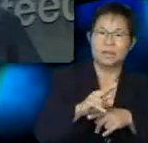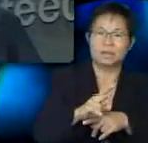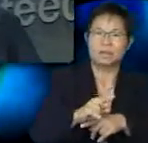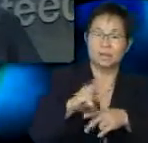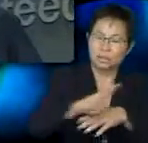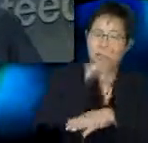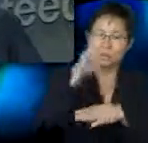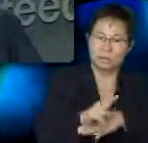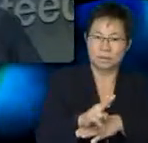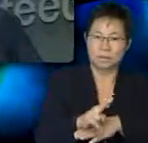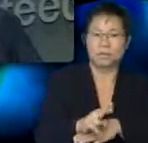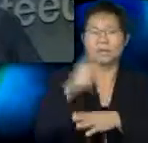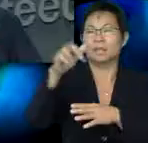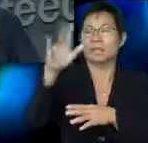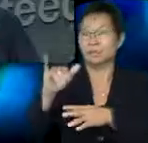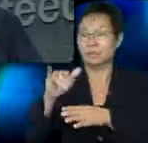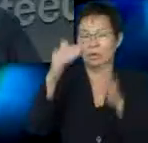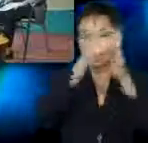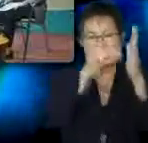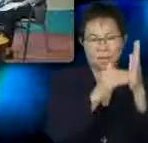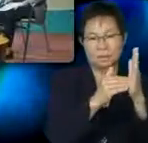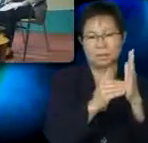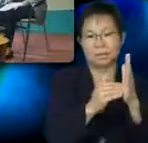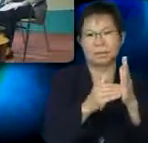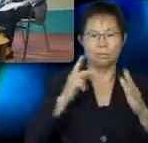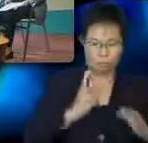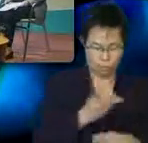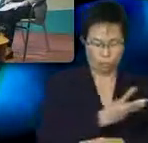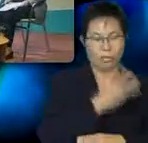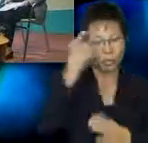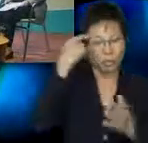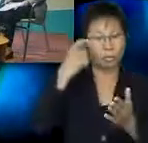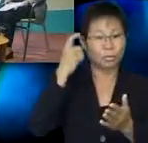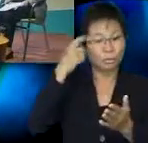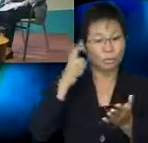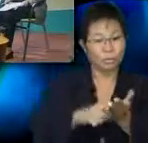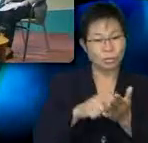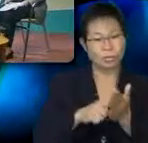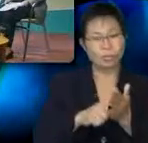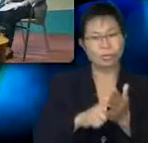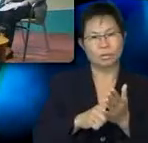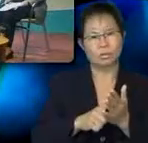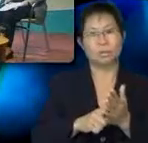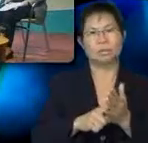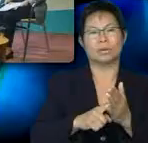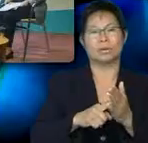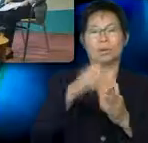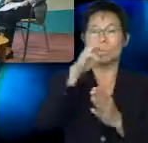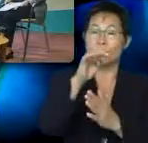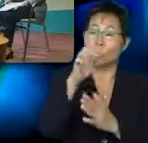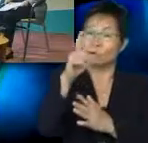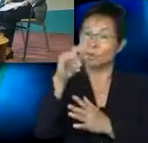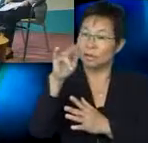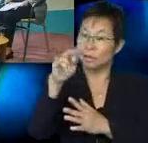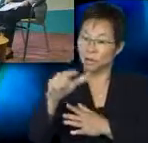talk about Gauri's lessons in these terms, we will notice that a fair amount of modeling was